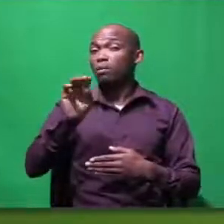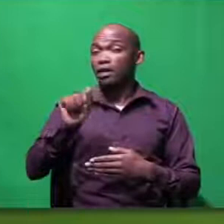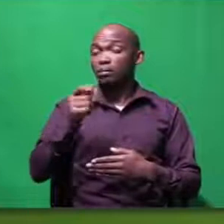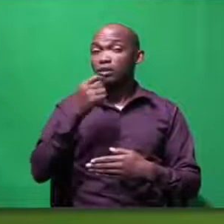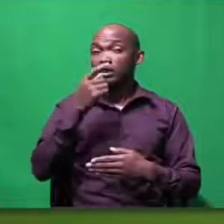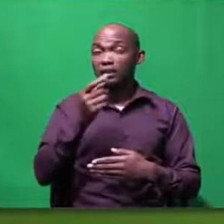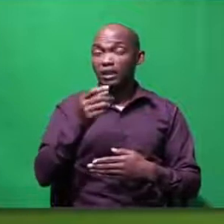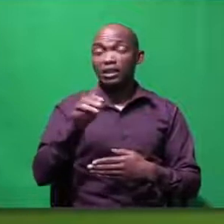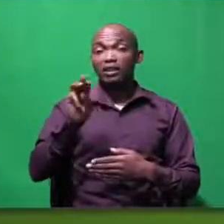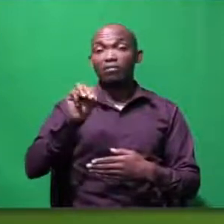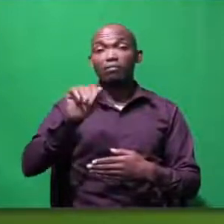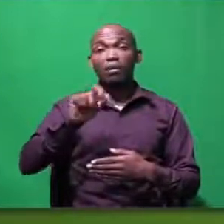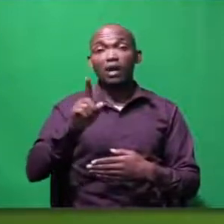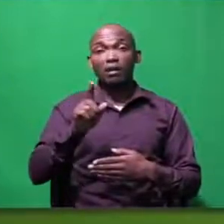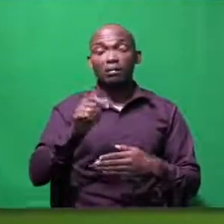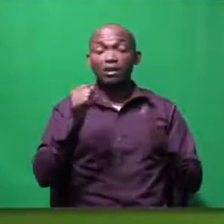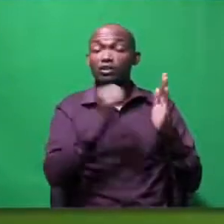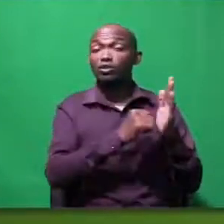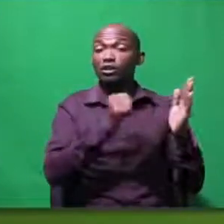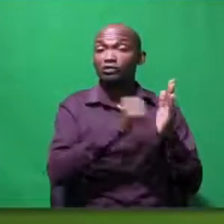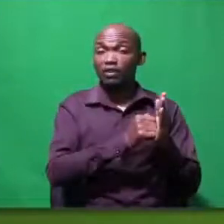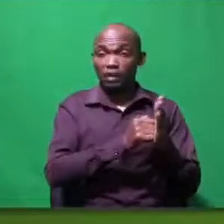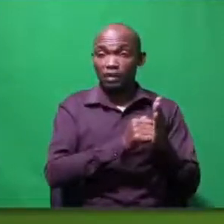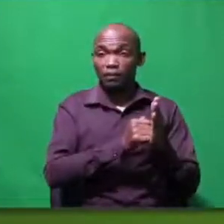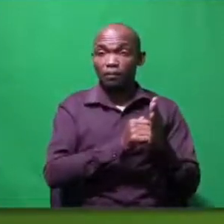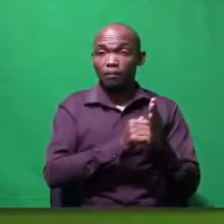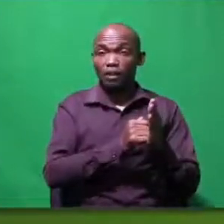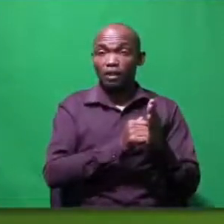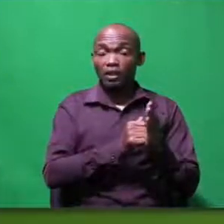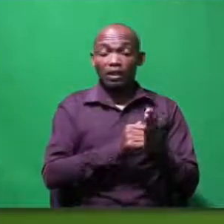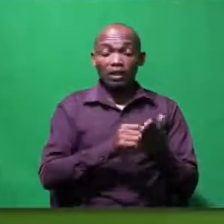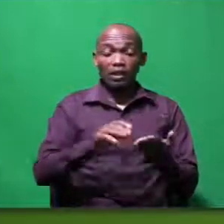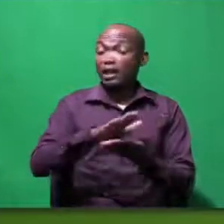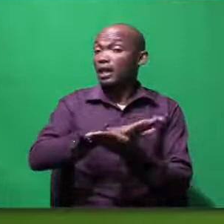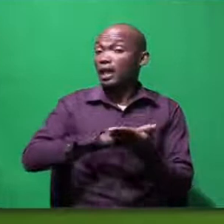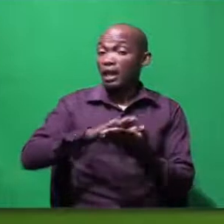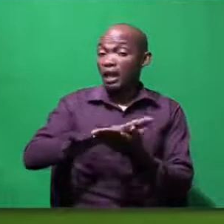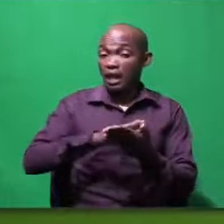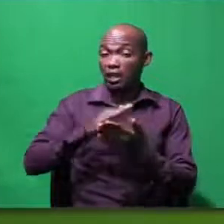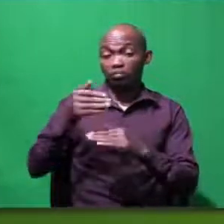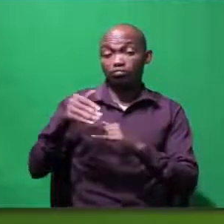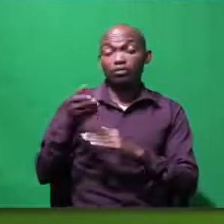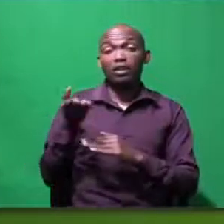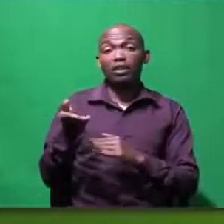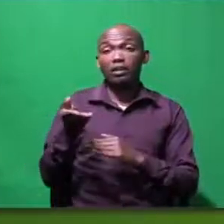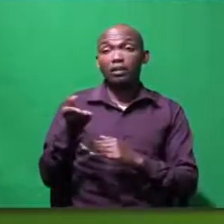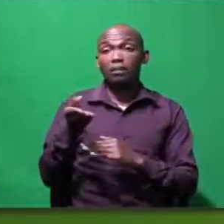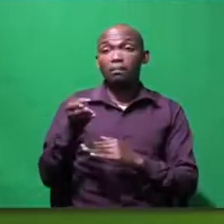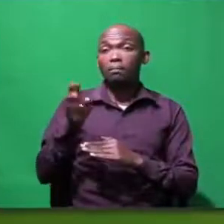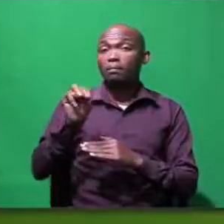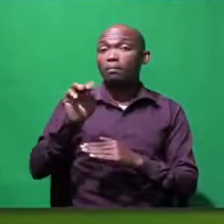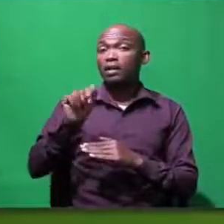say the magma, if solidified, it means that the layer of the mantle here can